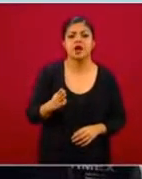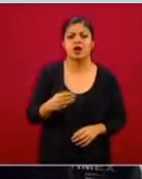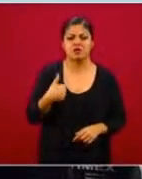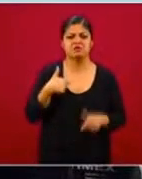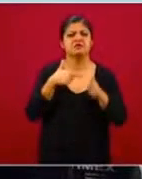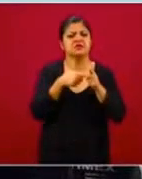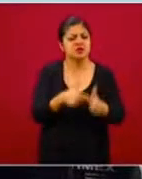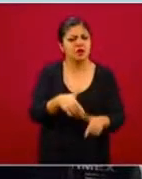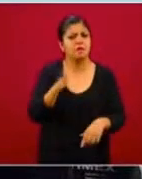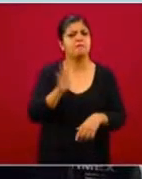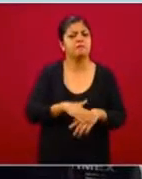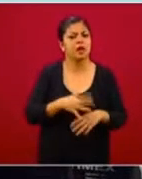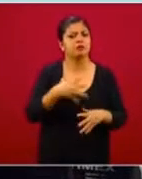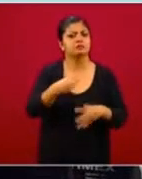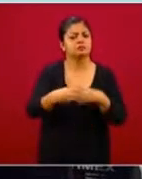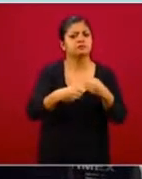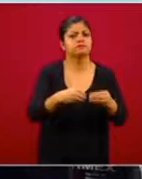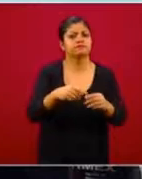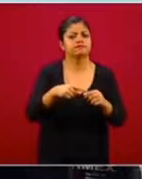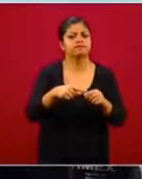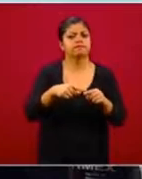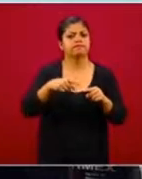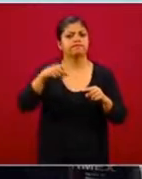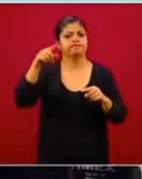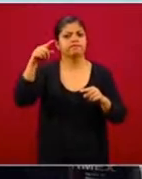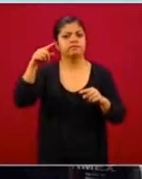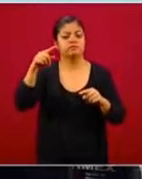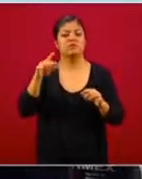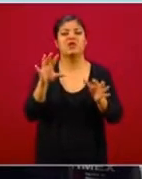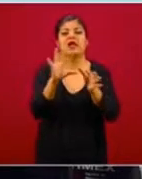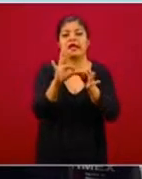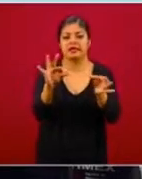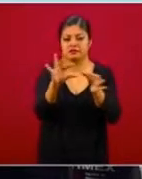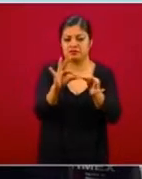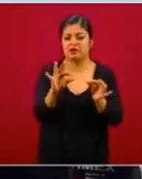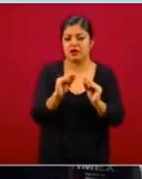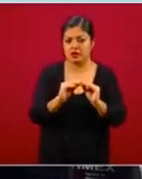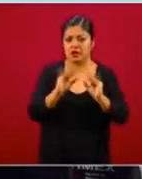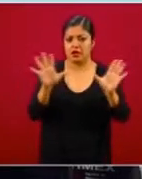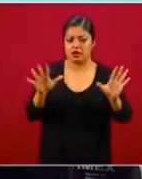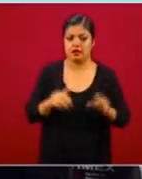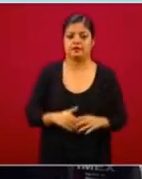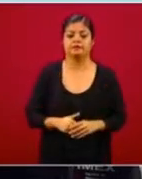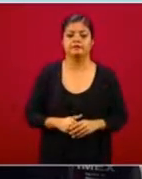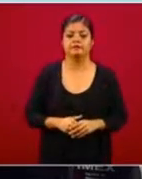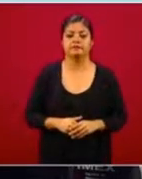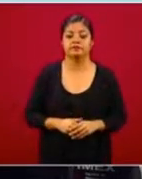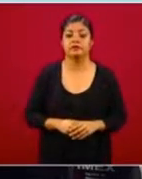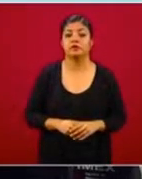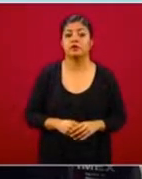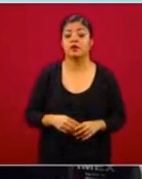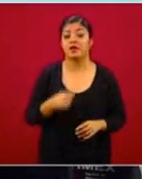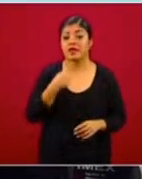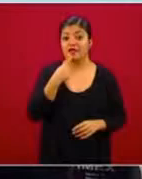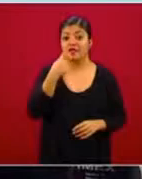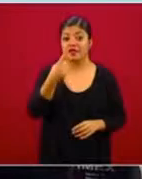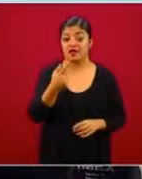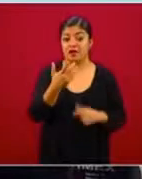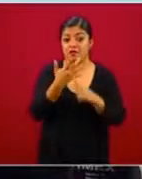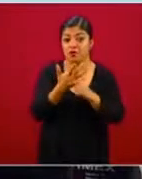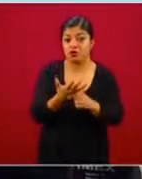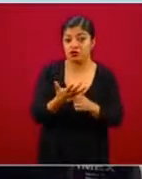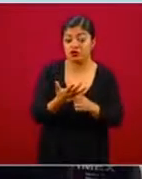And viendo some casos que say suben. they said it would be in May, and we Expliquemos, still experta. were seeing an increase in cases. Dijimos que Let's explain. no se pueden